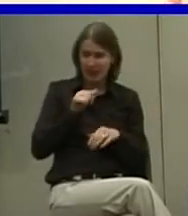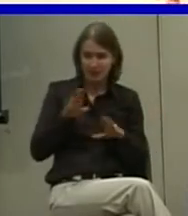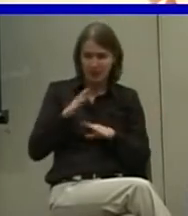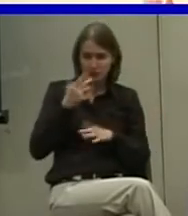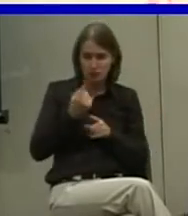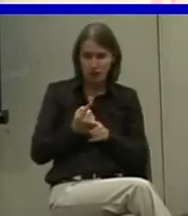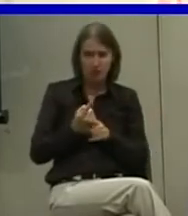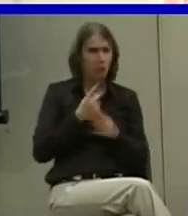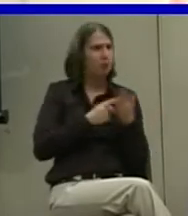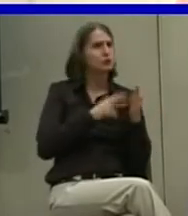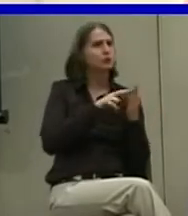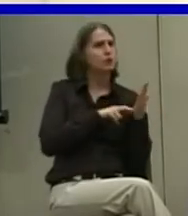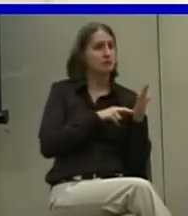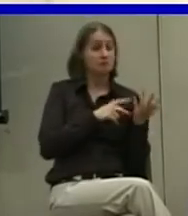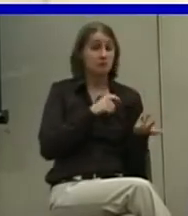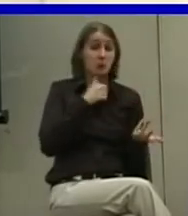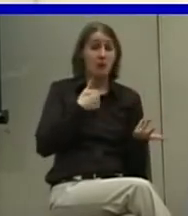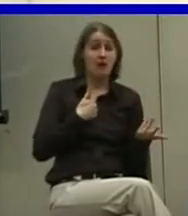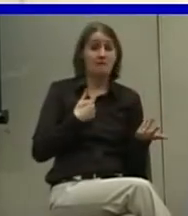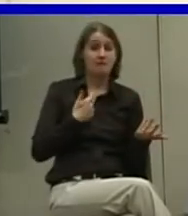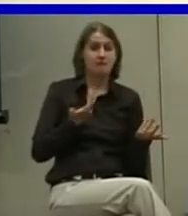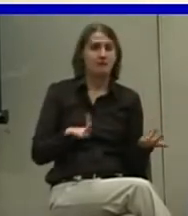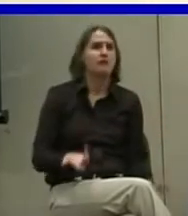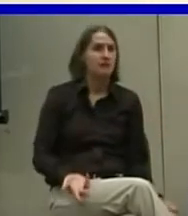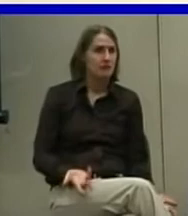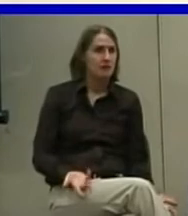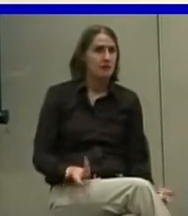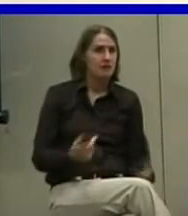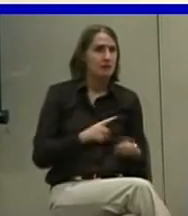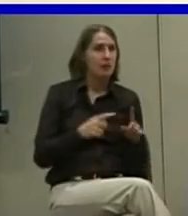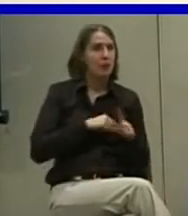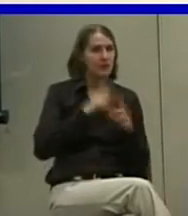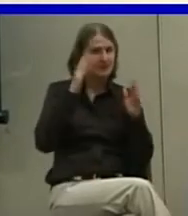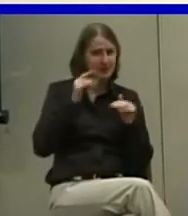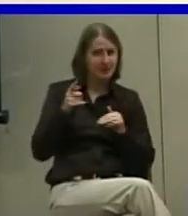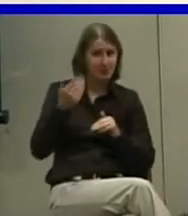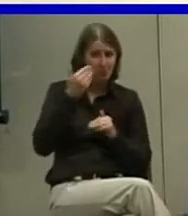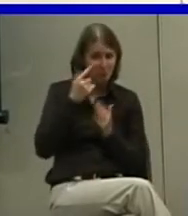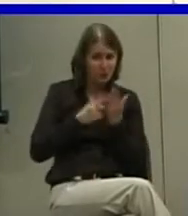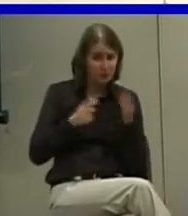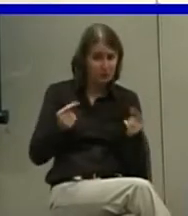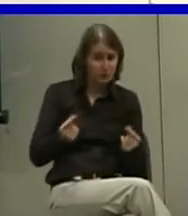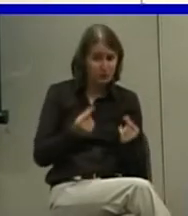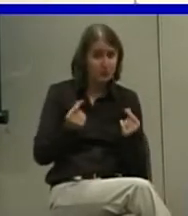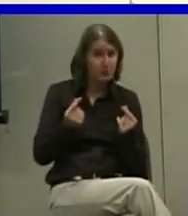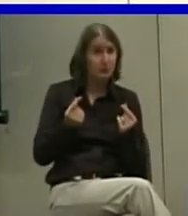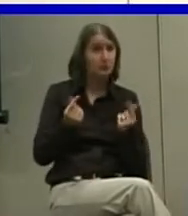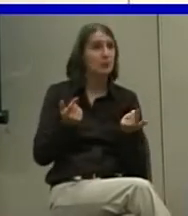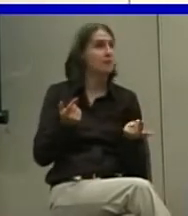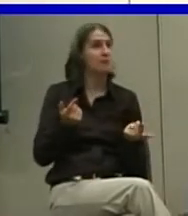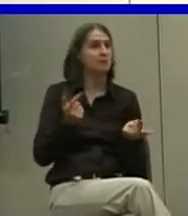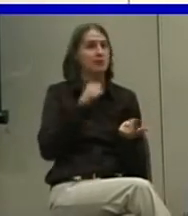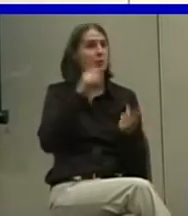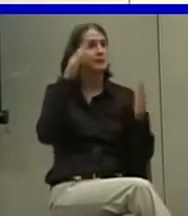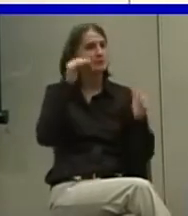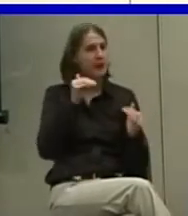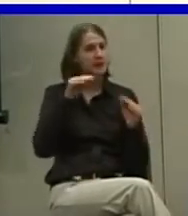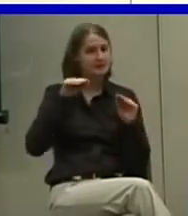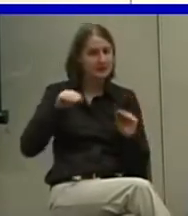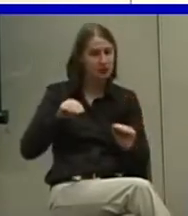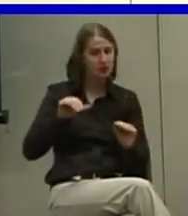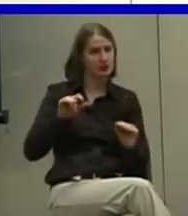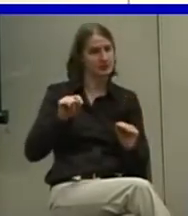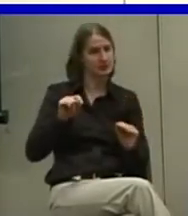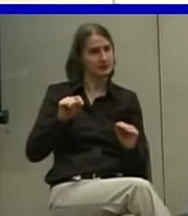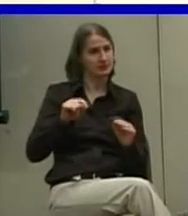rule? Well, there isn't one. But we expect that he knows basically what to do. Don't expect it. Teach it. So